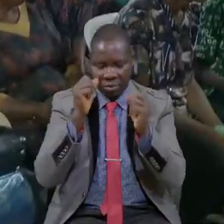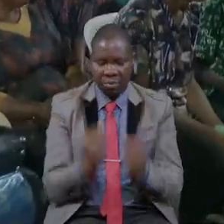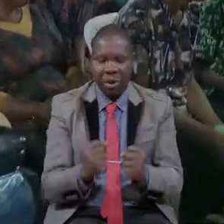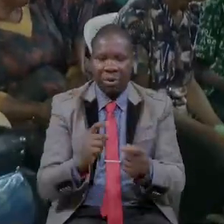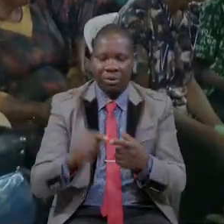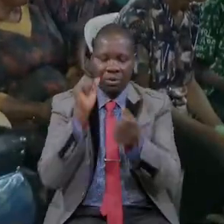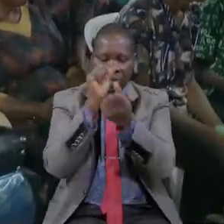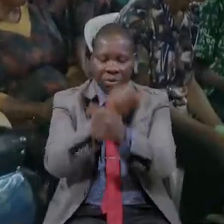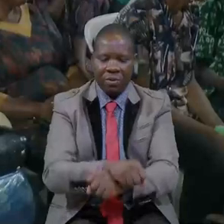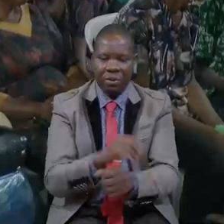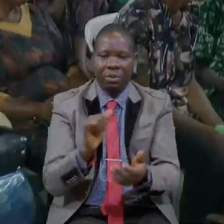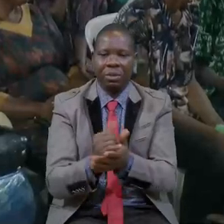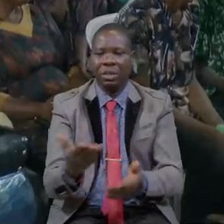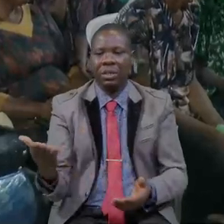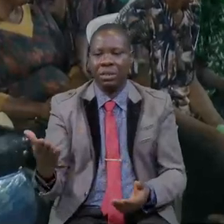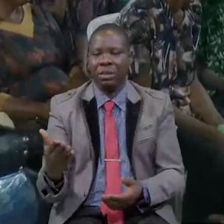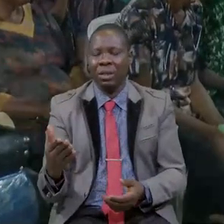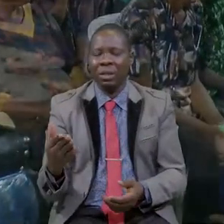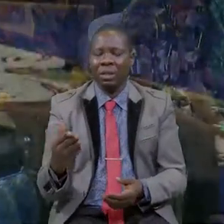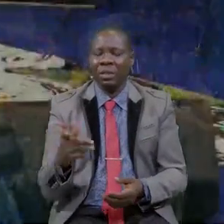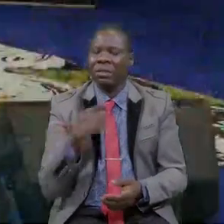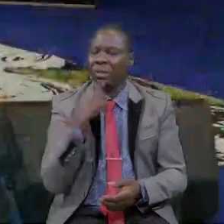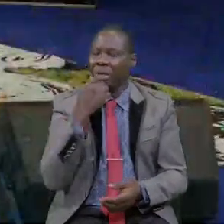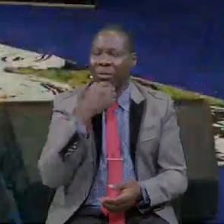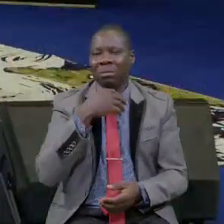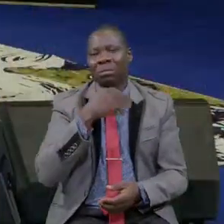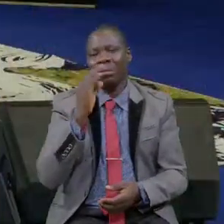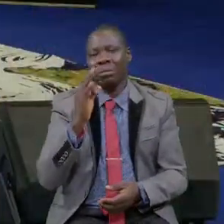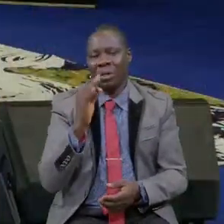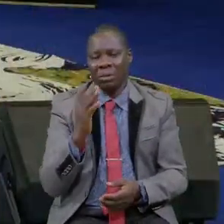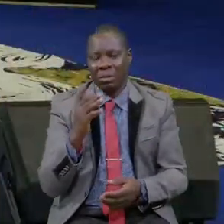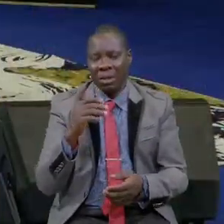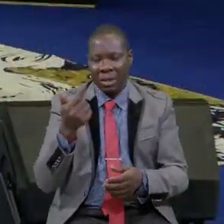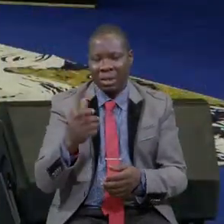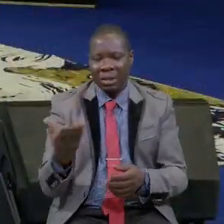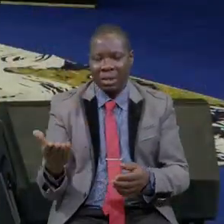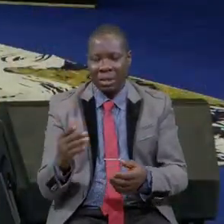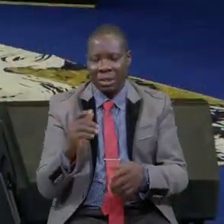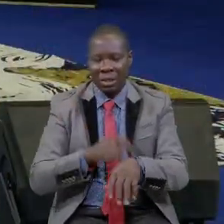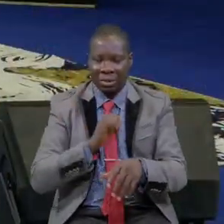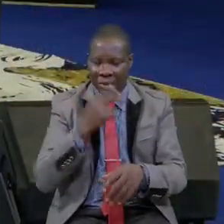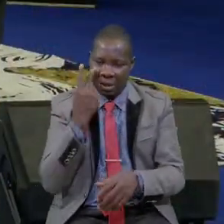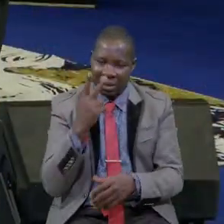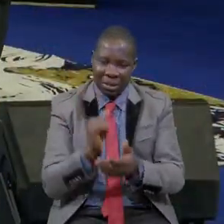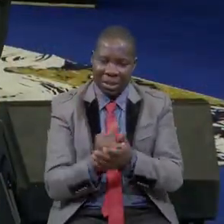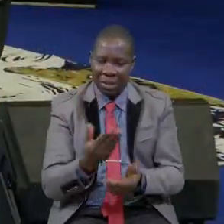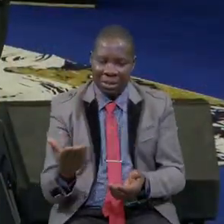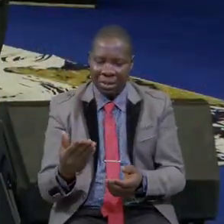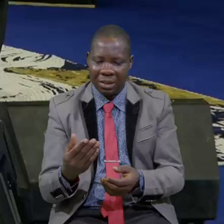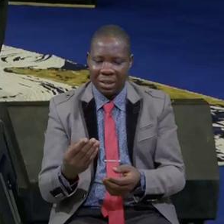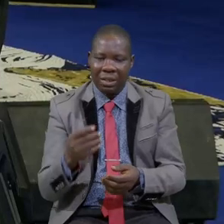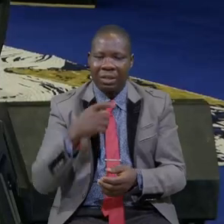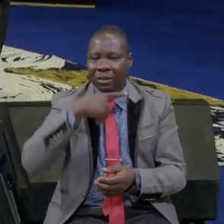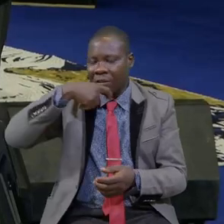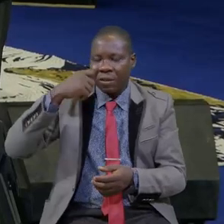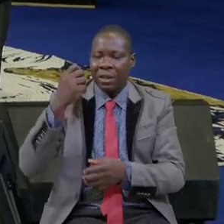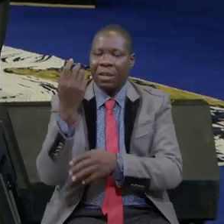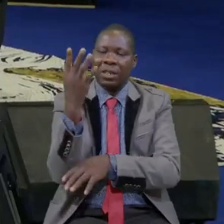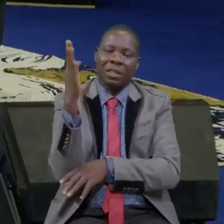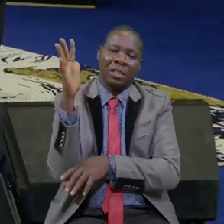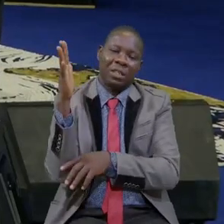Pastor my my problem is anytime I see that thing rolls together Dy leaves that it roll